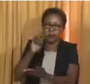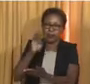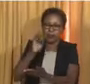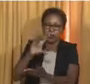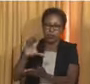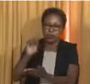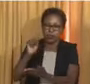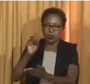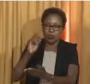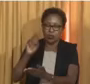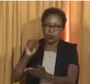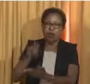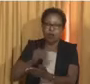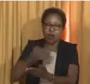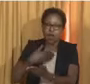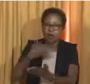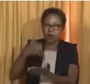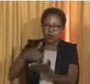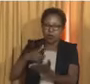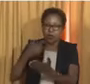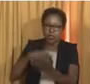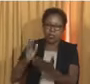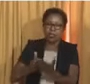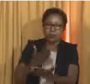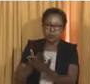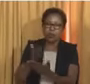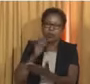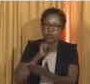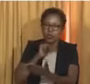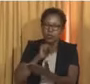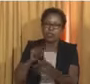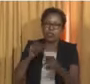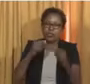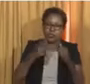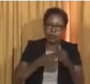judgment. The 72nd respondent,